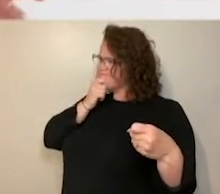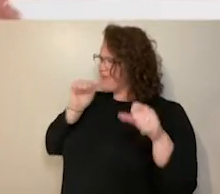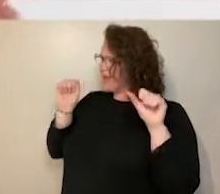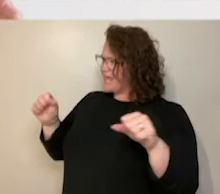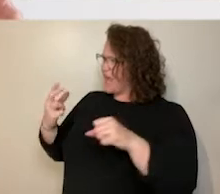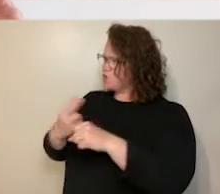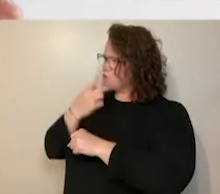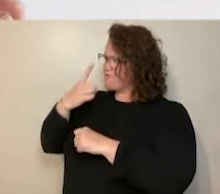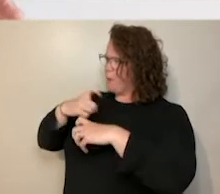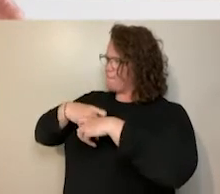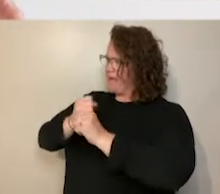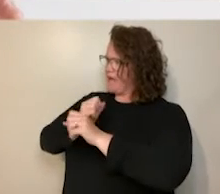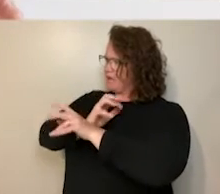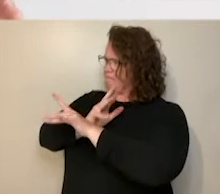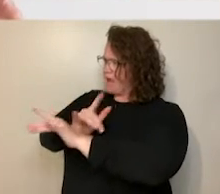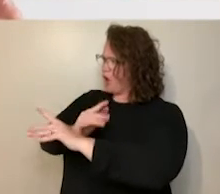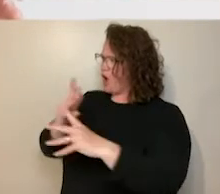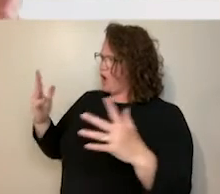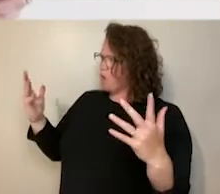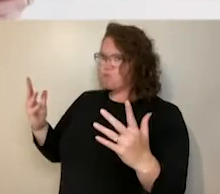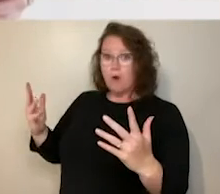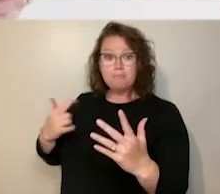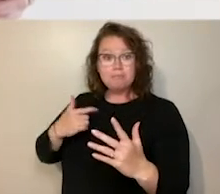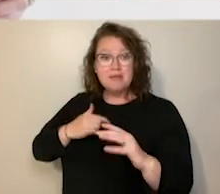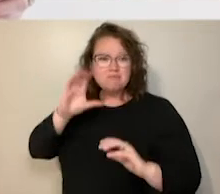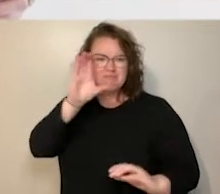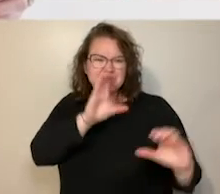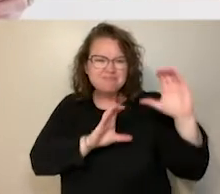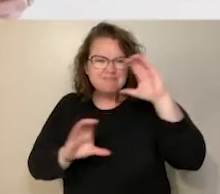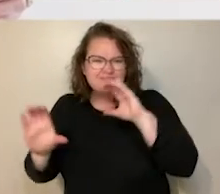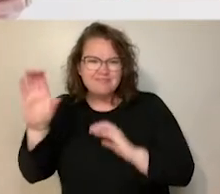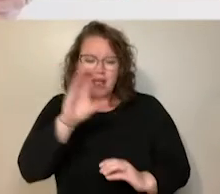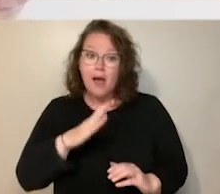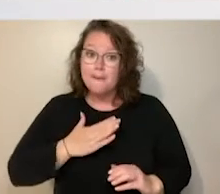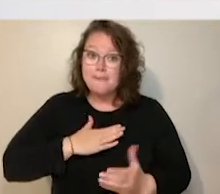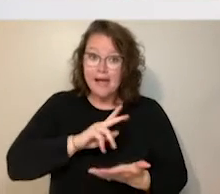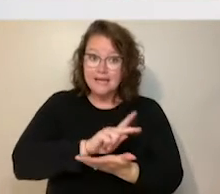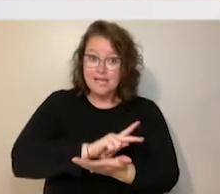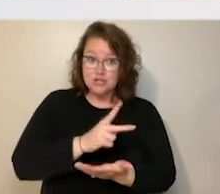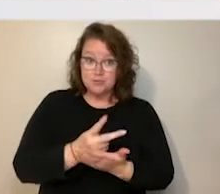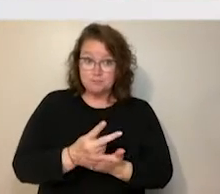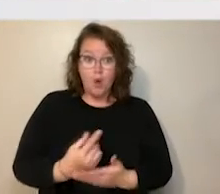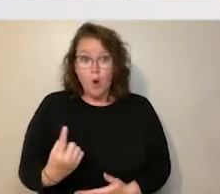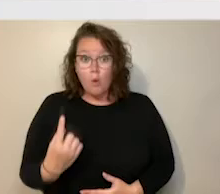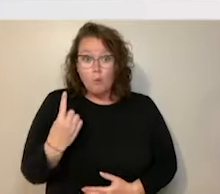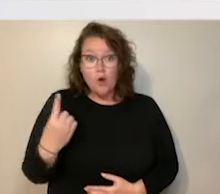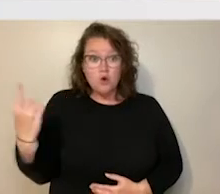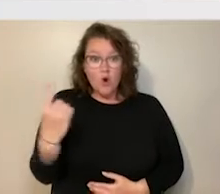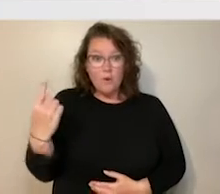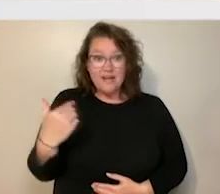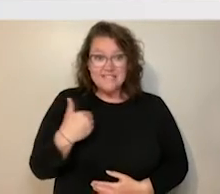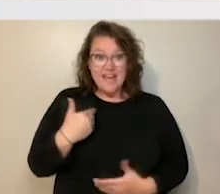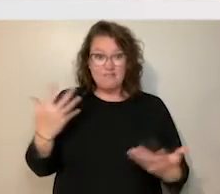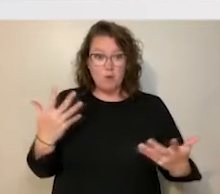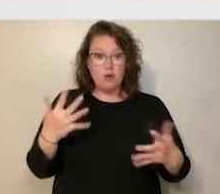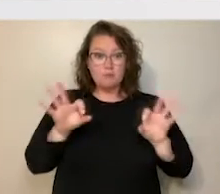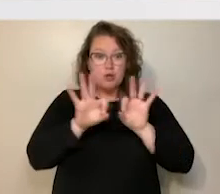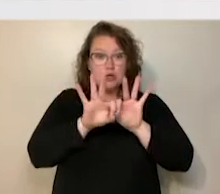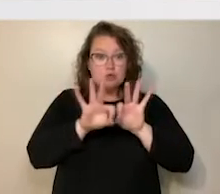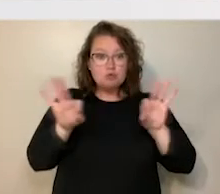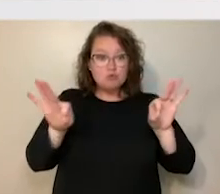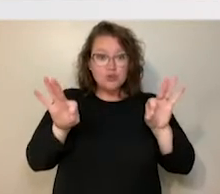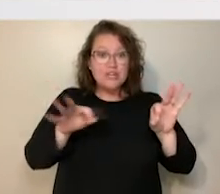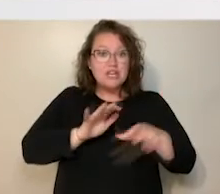So I went in my kitchen and looked to see what could I make an edible spider out of. One thing we always have at my house is string cheese. String cheese